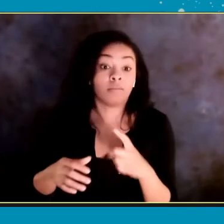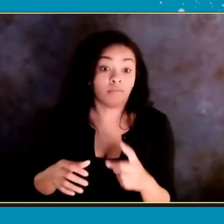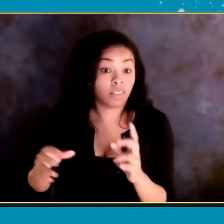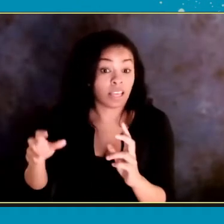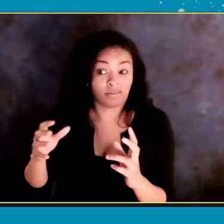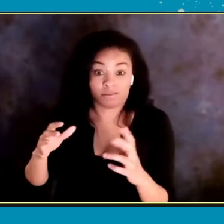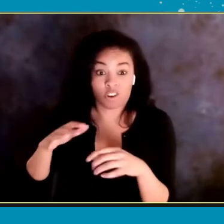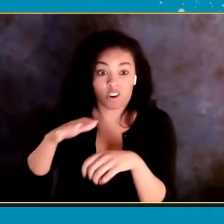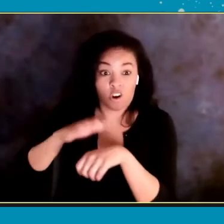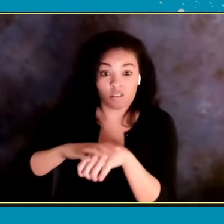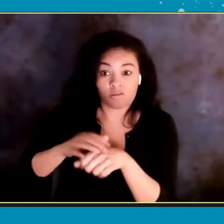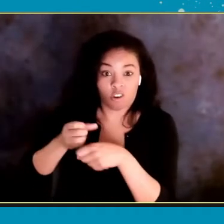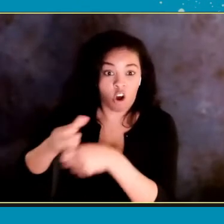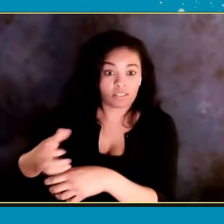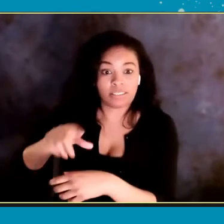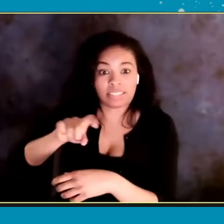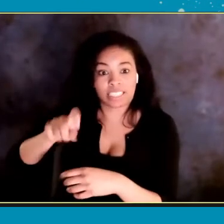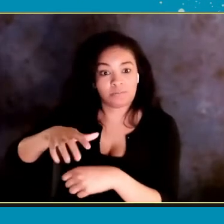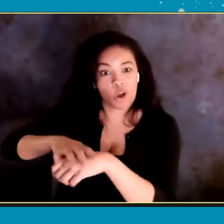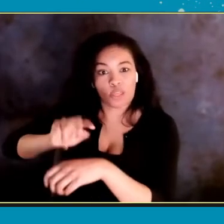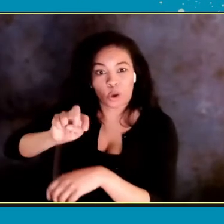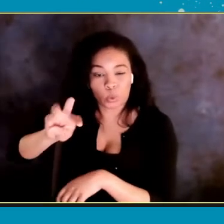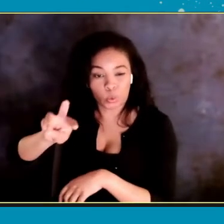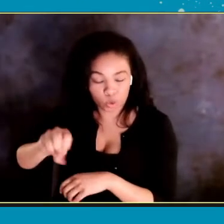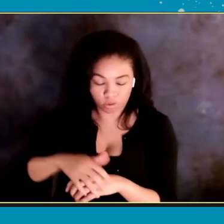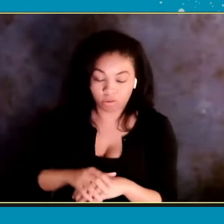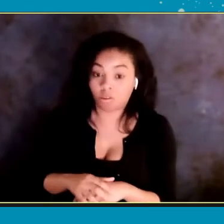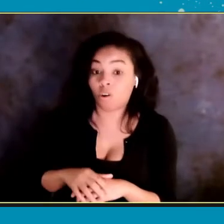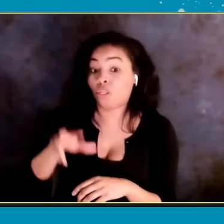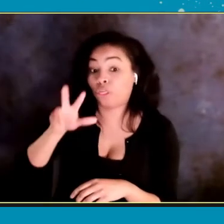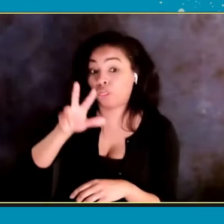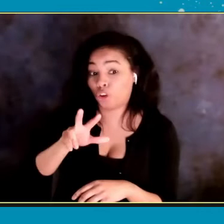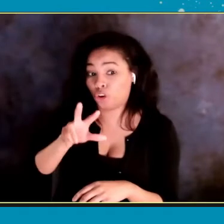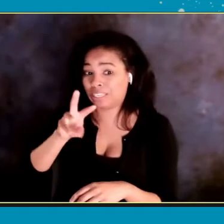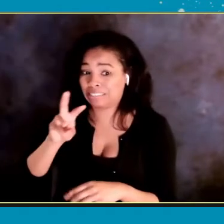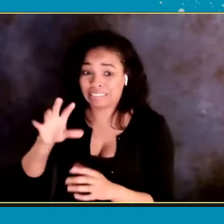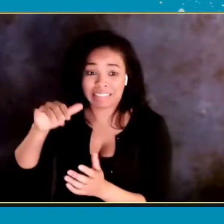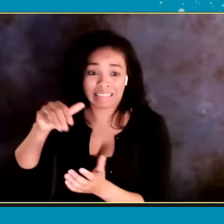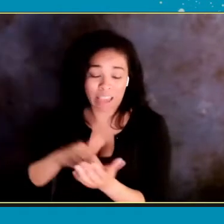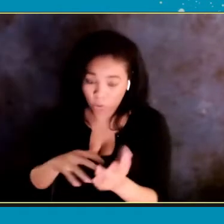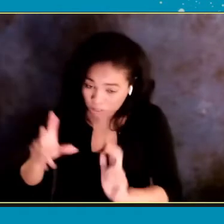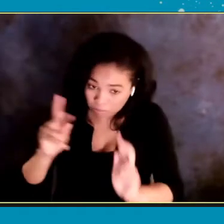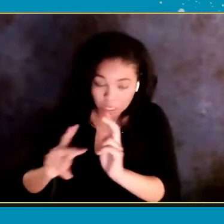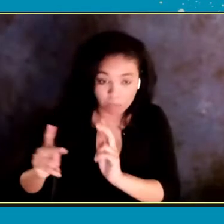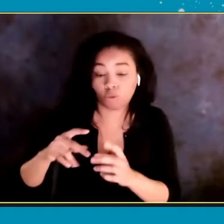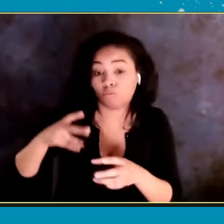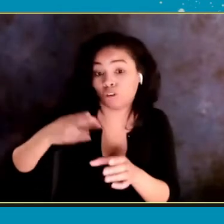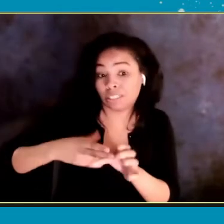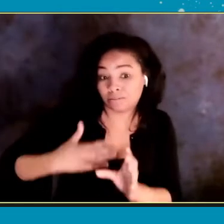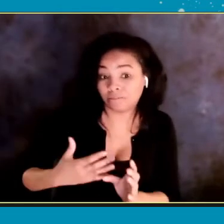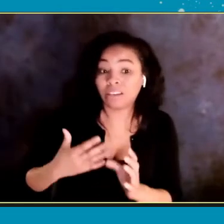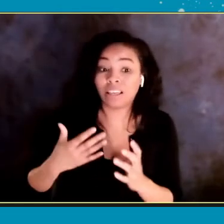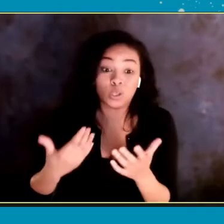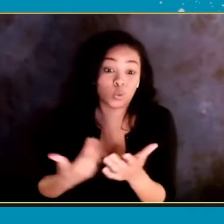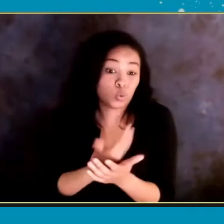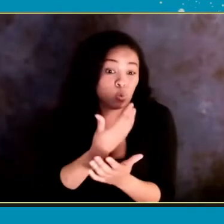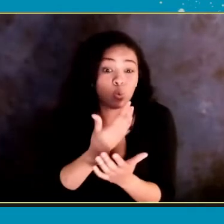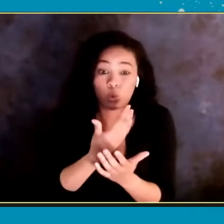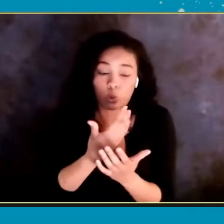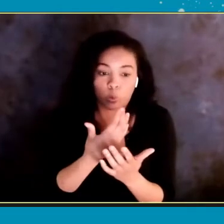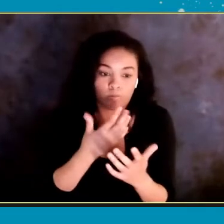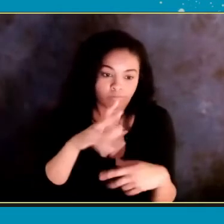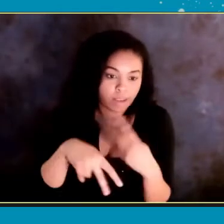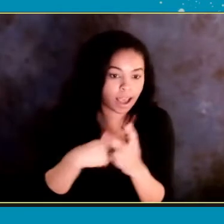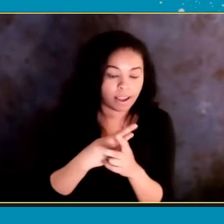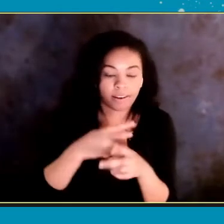Right, 137,000 people participated in these new forms of voting in Harris County. The majority of those